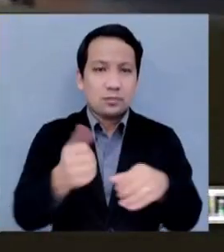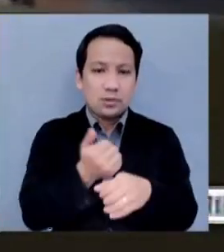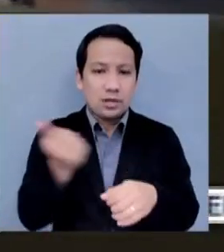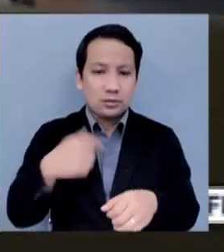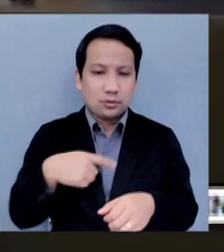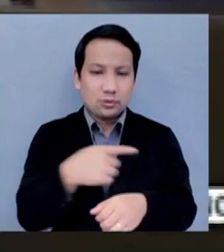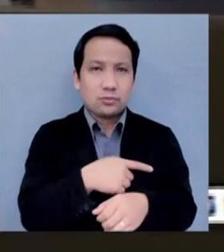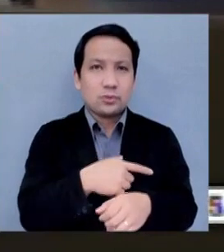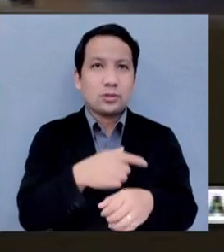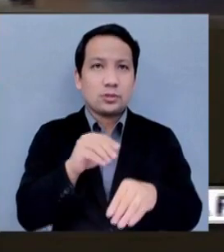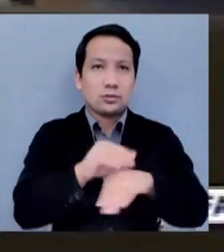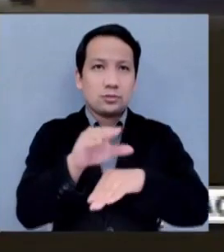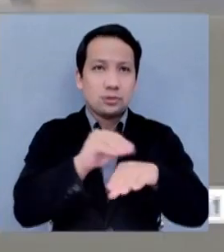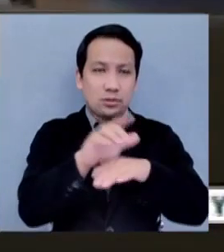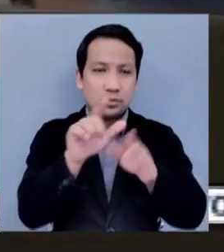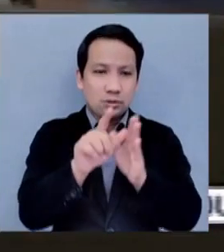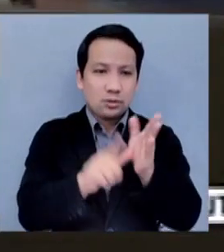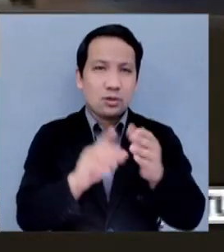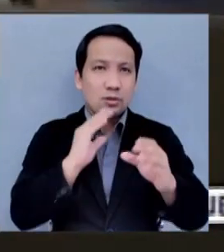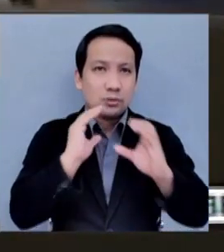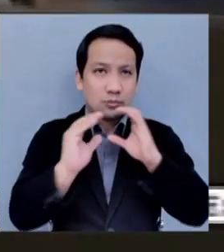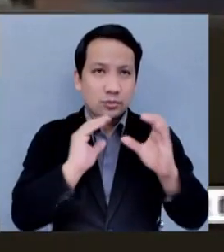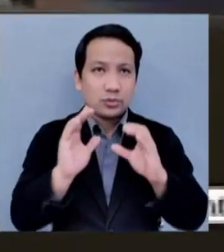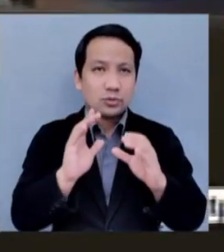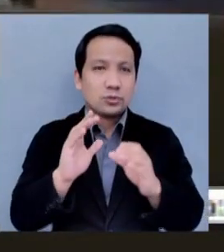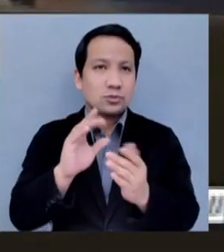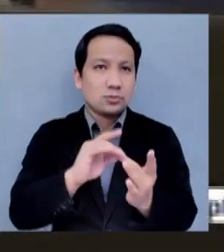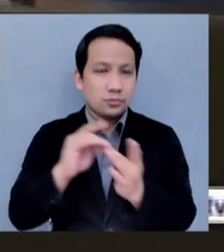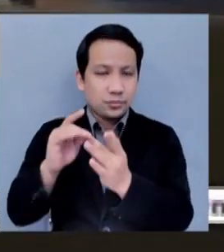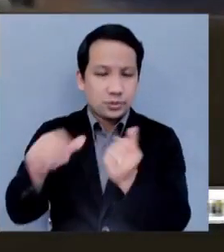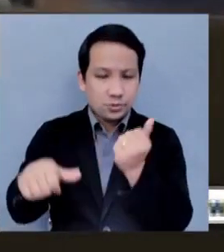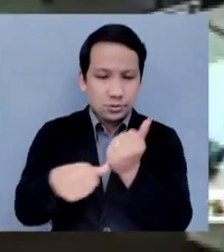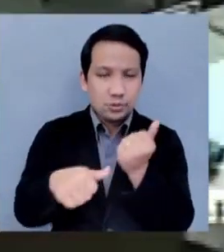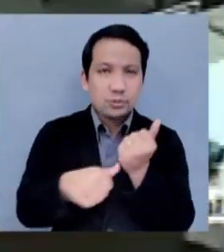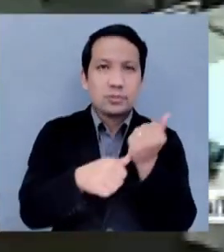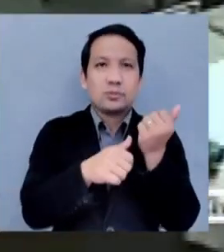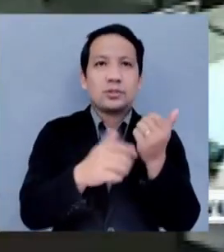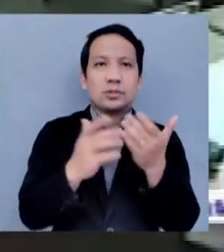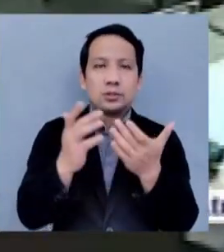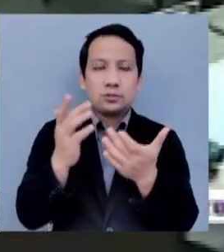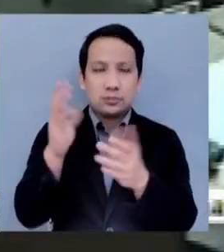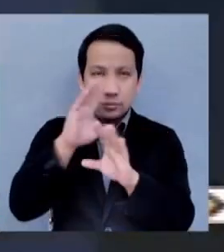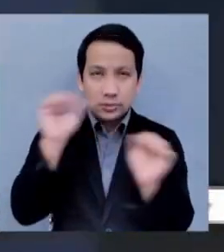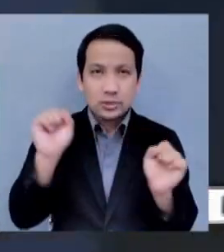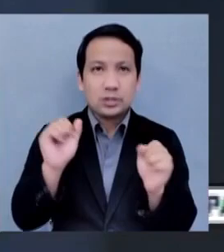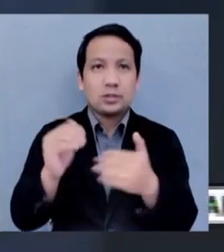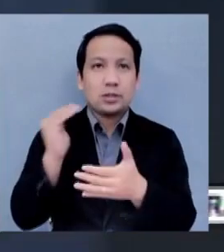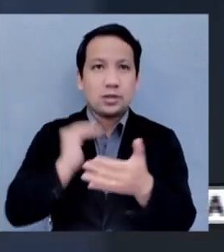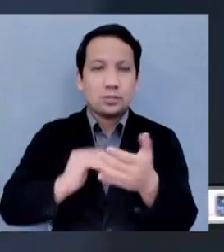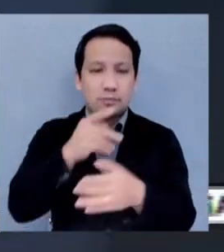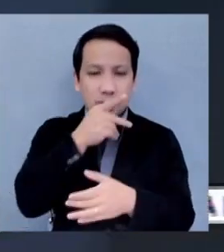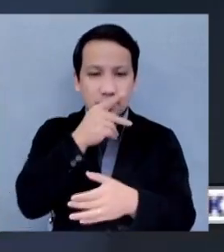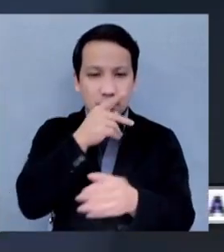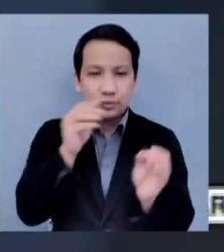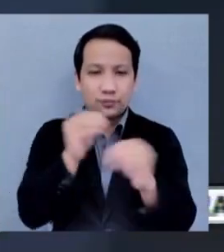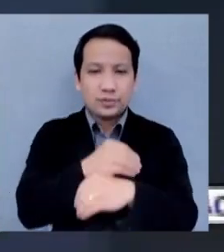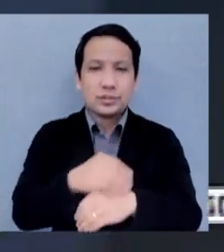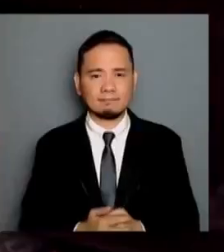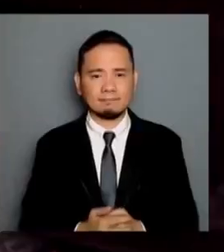include the chief presidential legal counsel, the communications office, the special assistant to the president, and the private